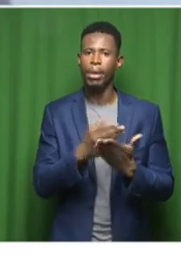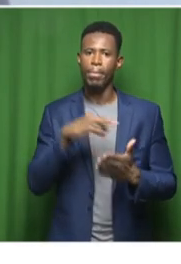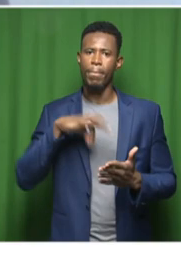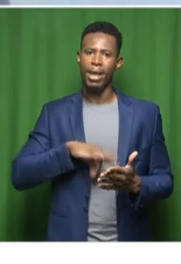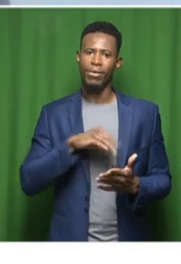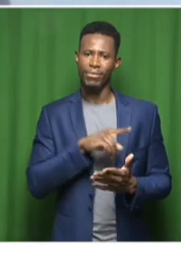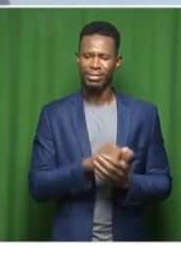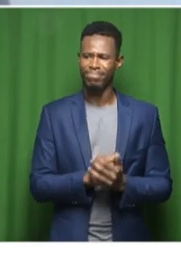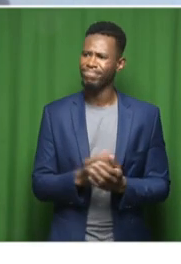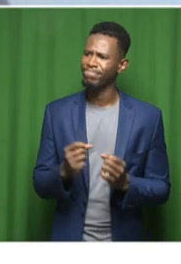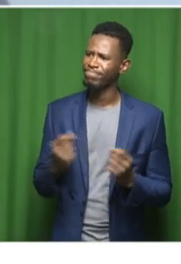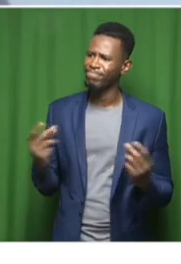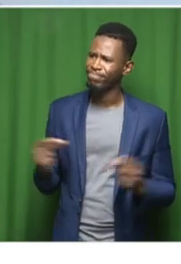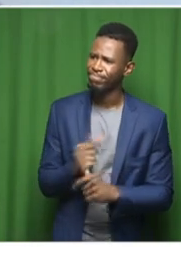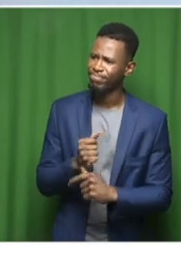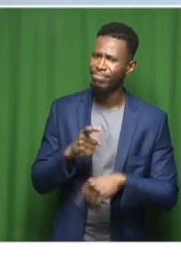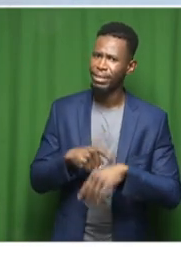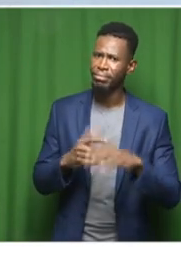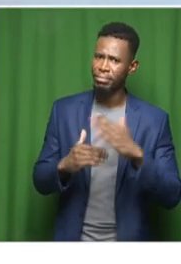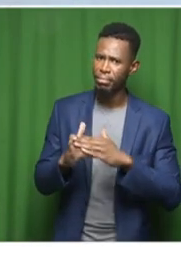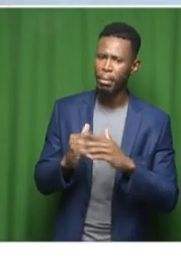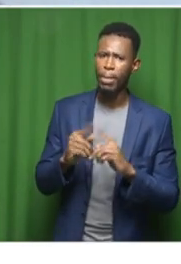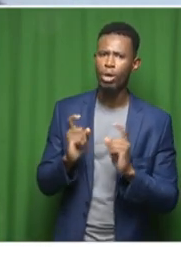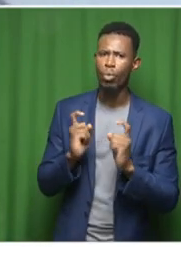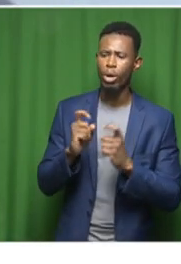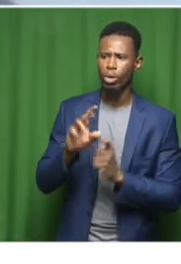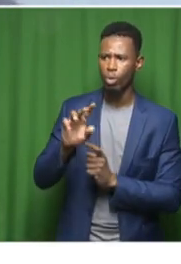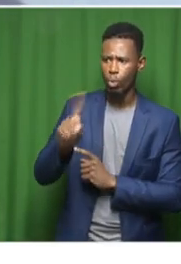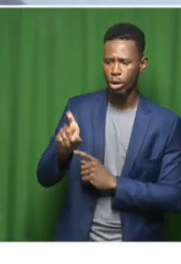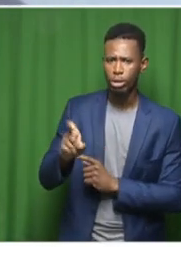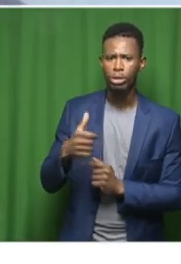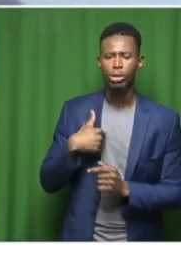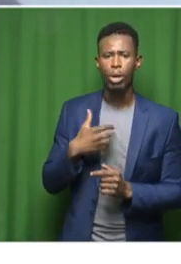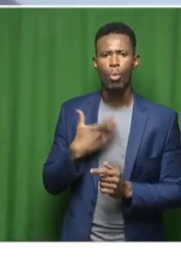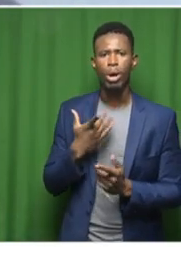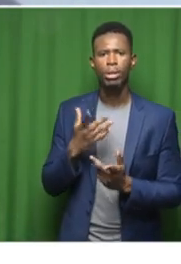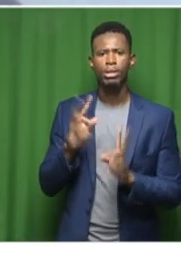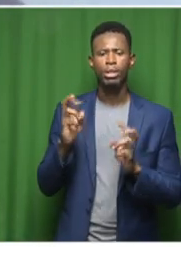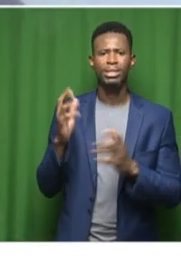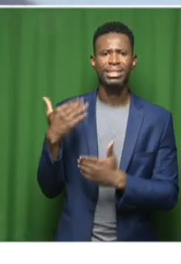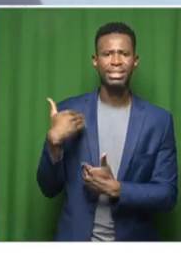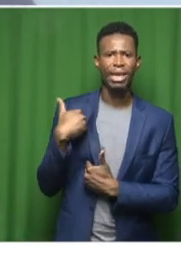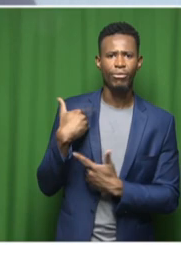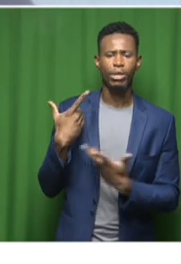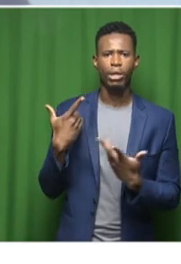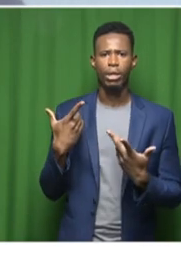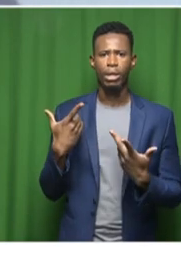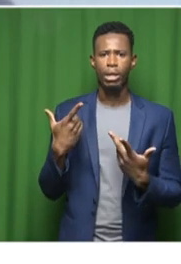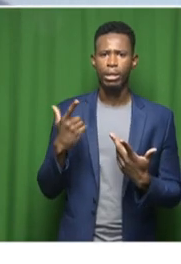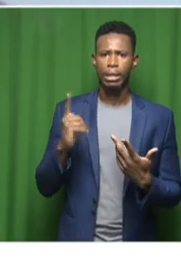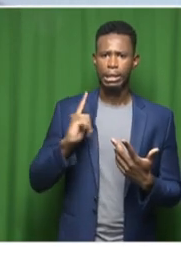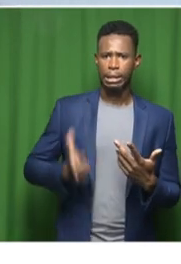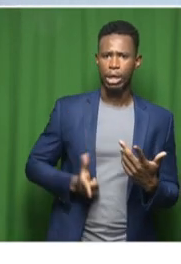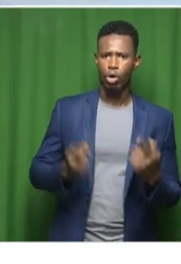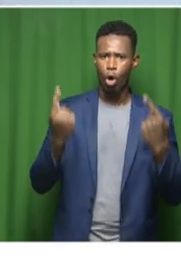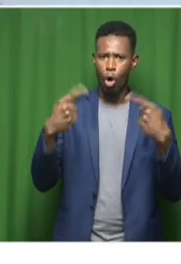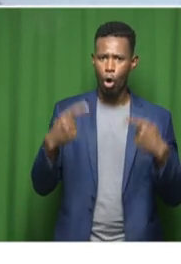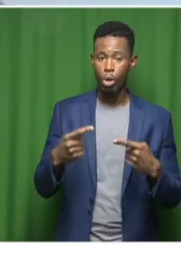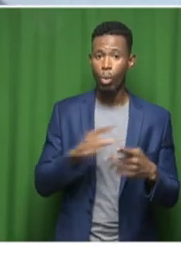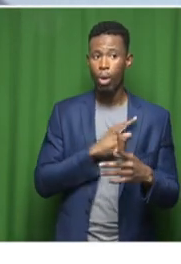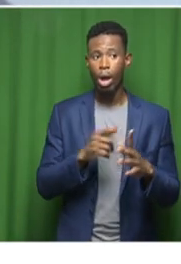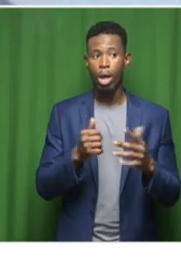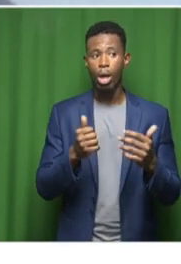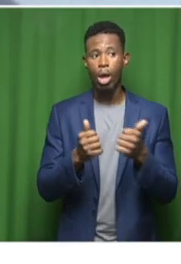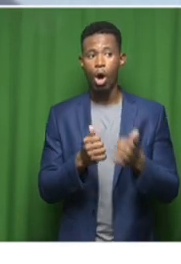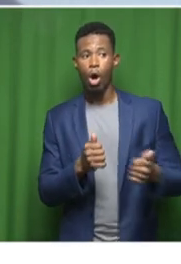unfortunately, to Deputy Minister, but just a quick question. I want us to talk briefly about some of the safety and security audits, and in particular audits from the Auditor General's